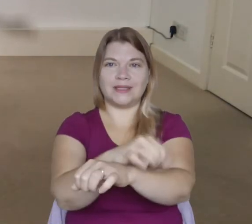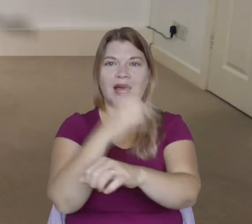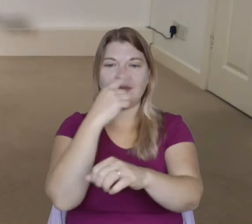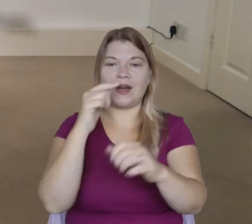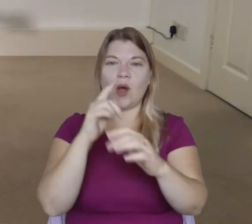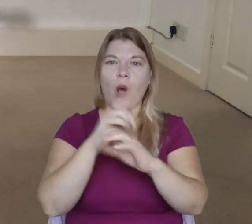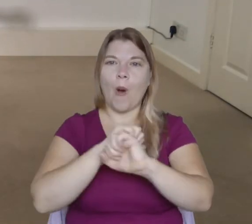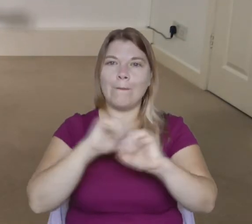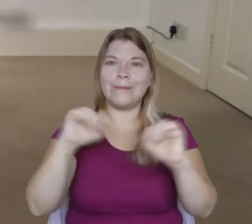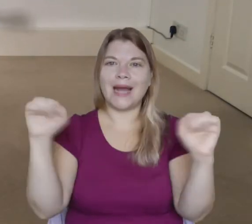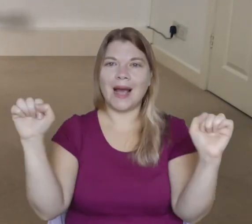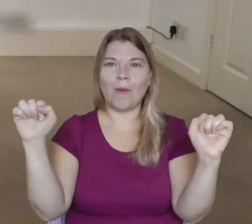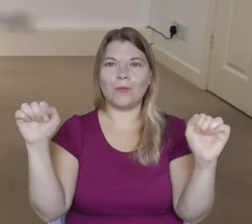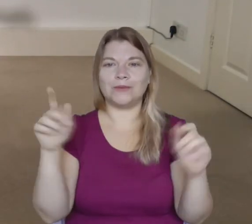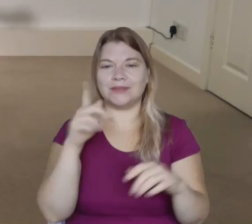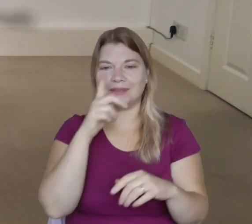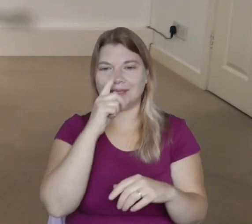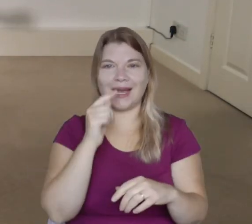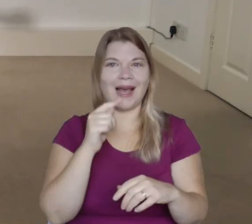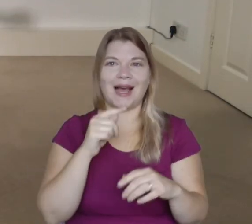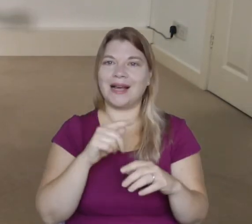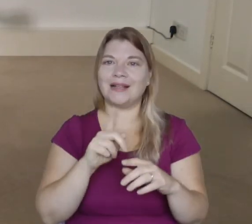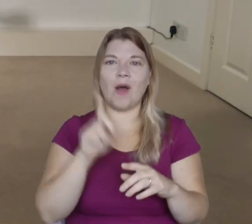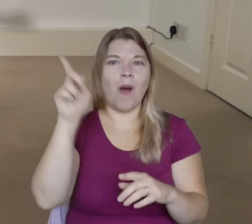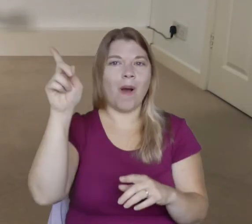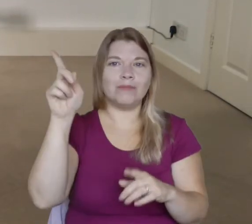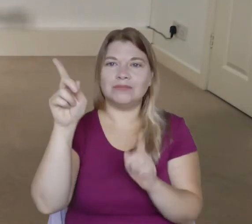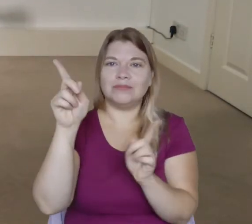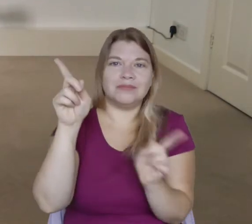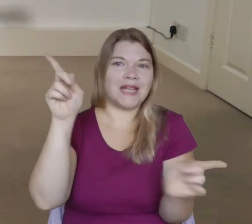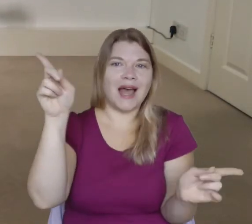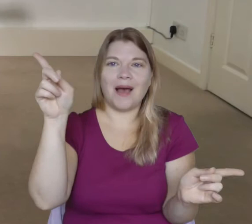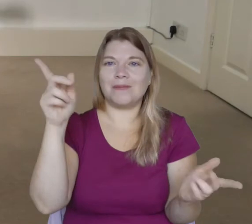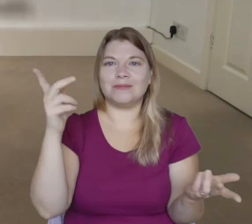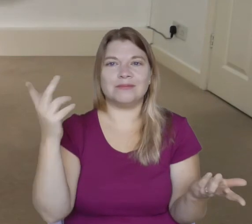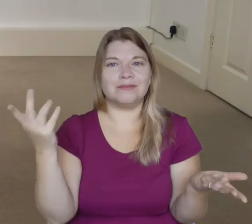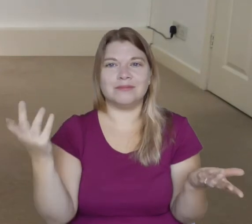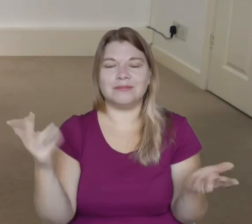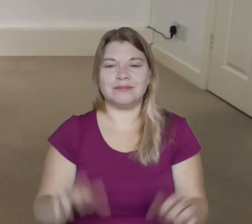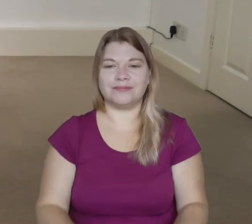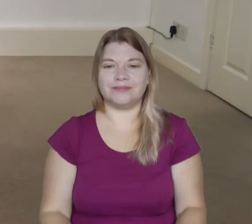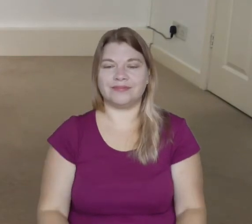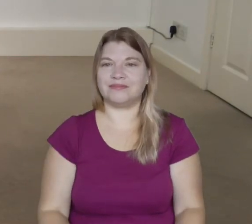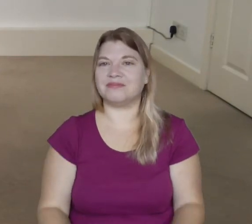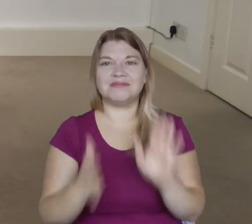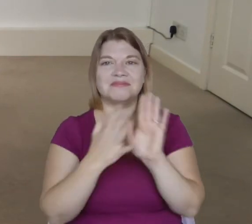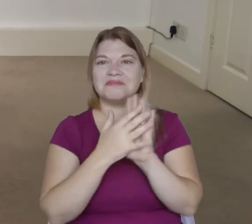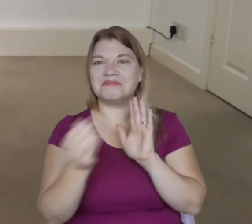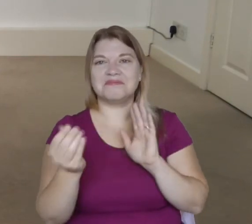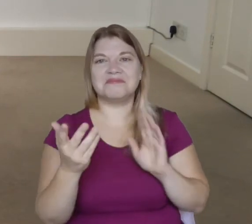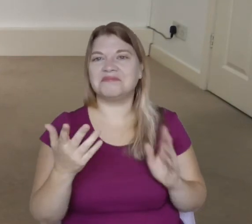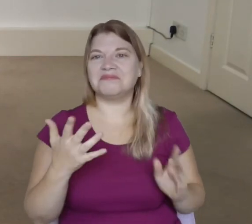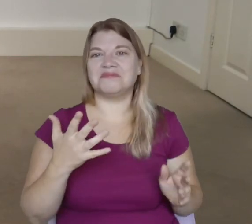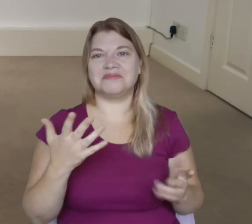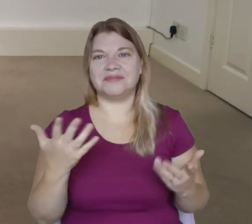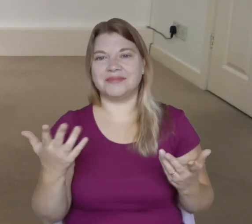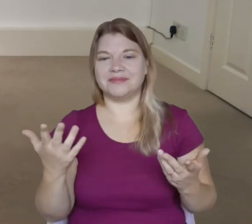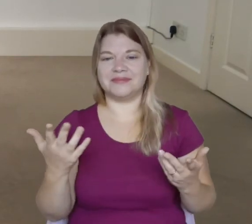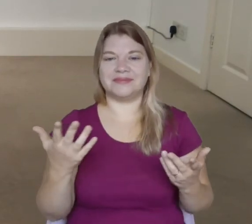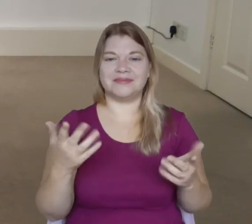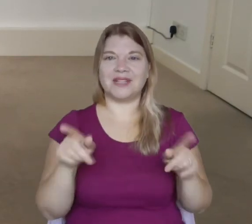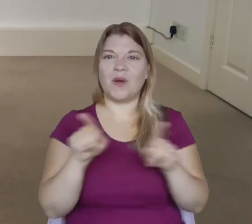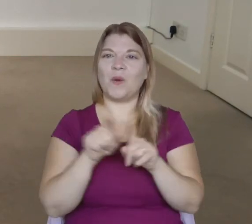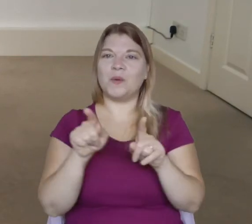open out to the sides. One arm might go up, one arm might go down, and I'm kind of making like